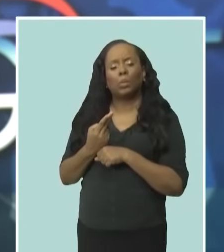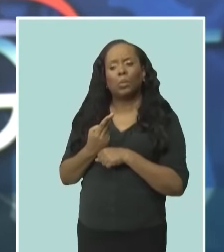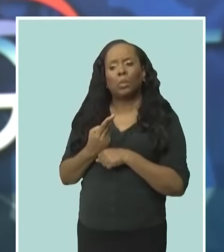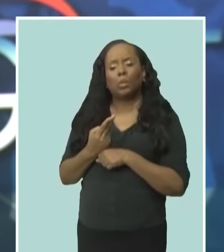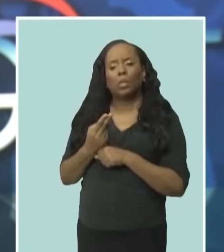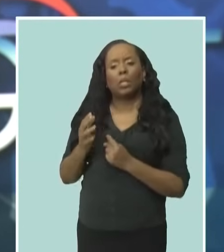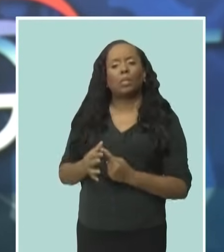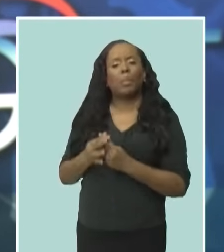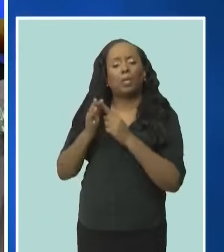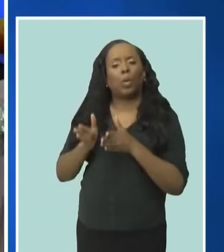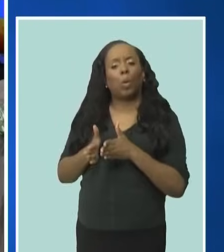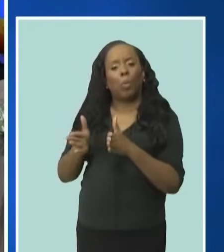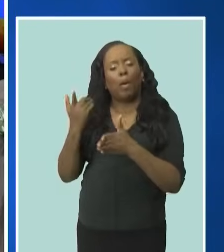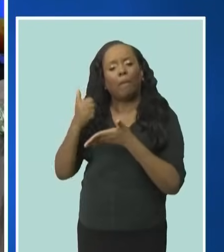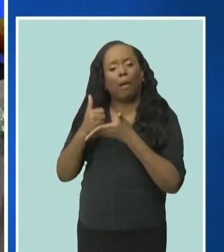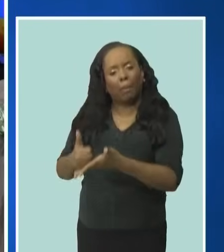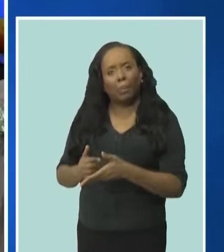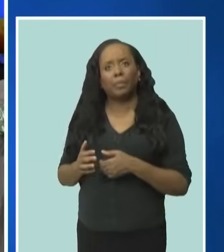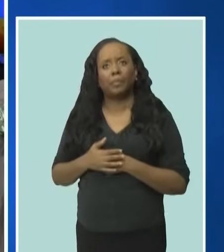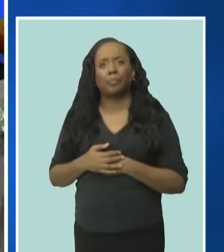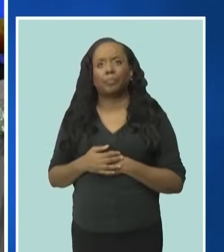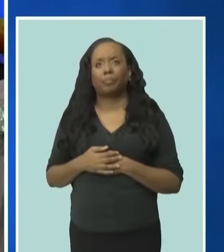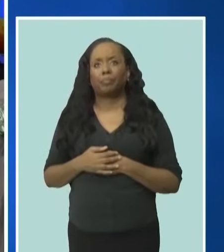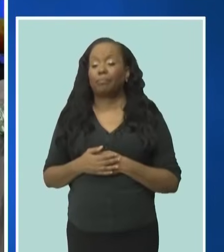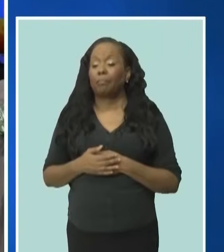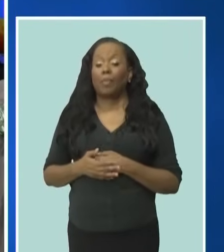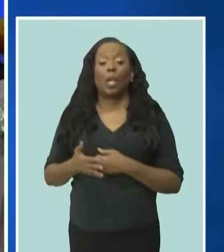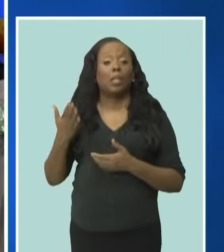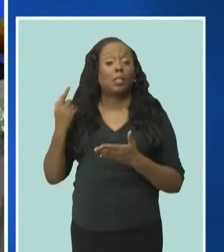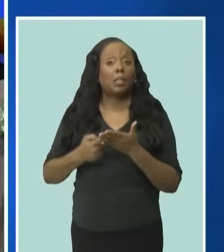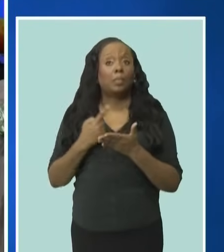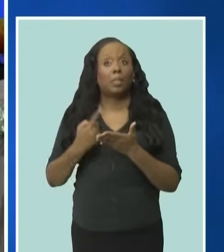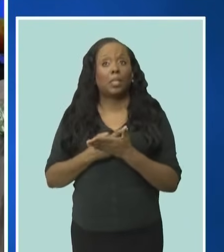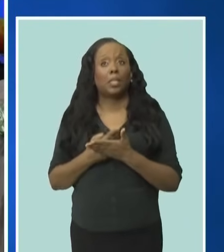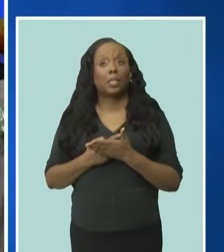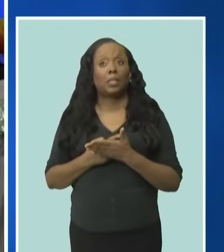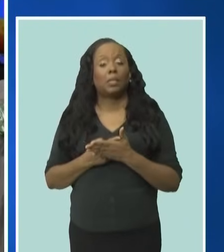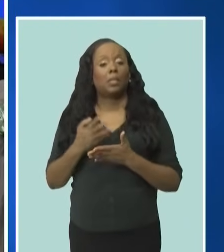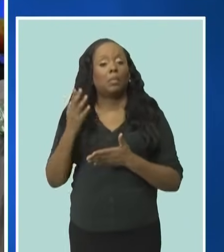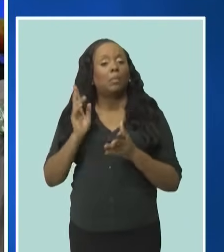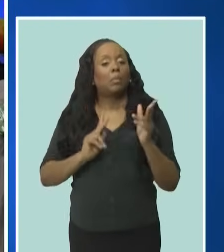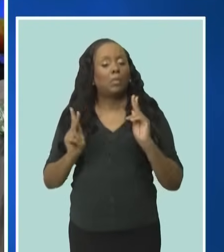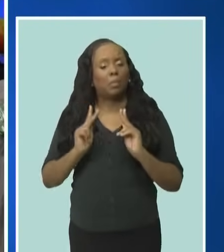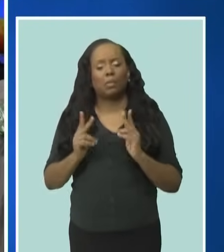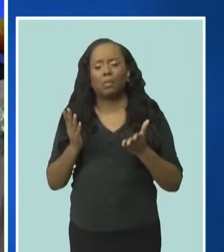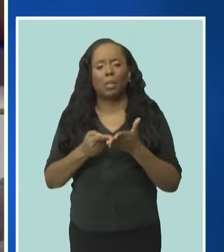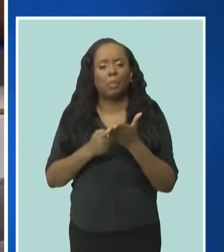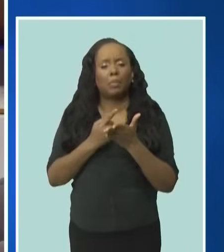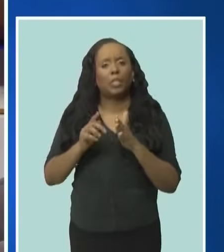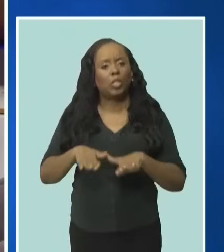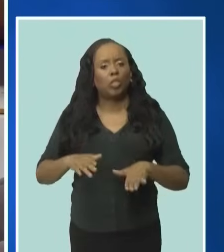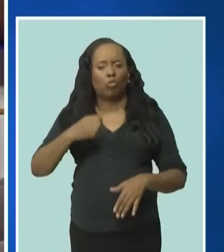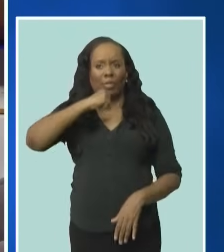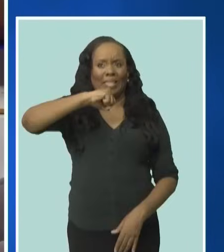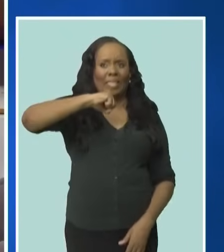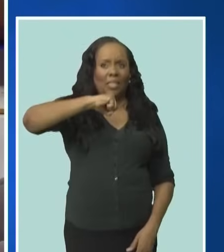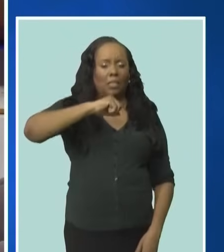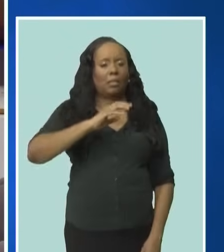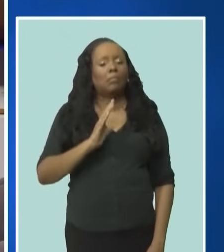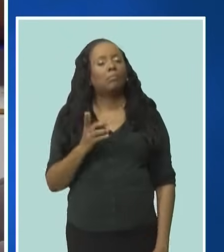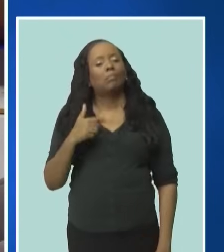interest. Oftentimes we do get resistance. I would say most times we get resistance. And I have children also. So I